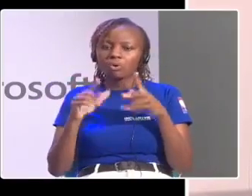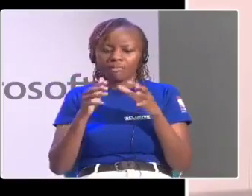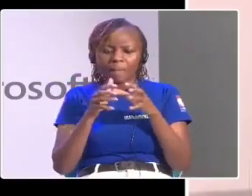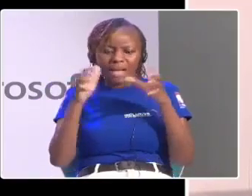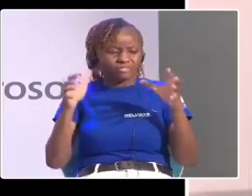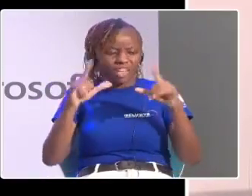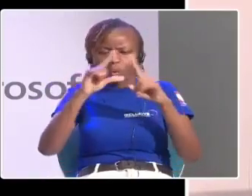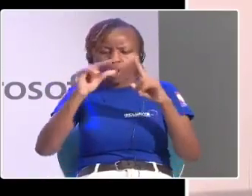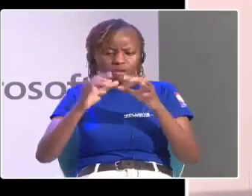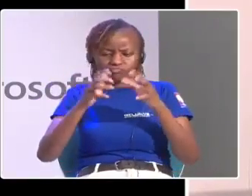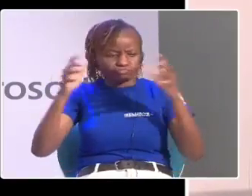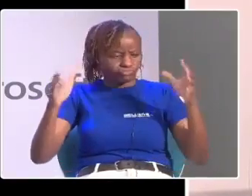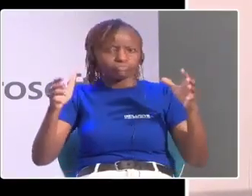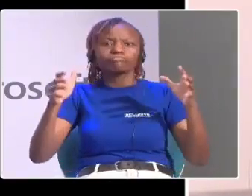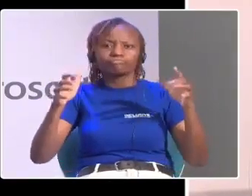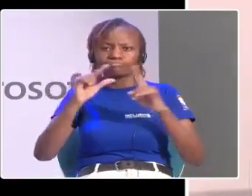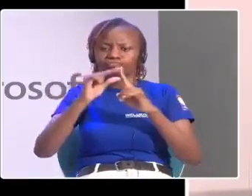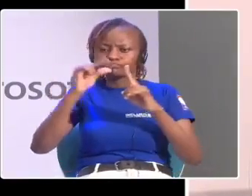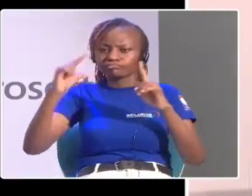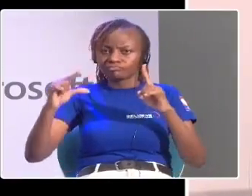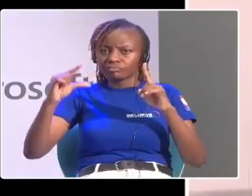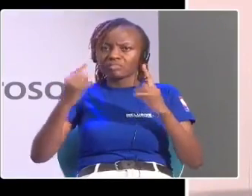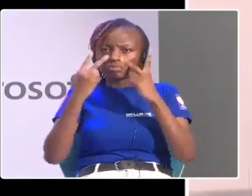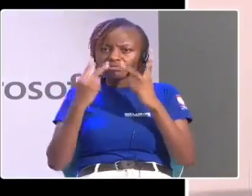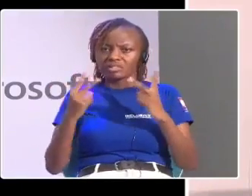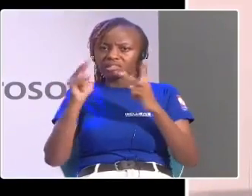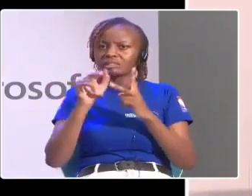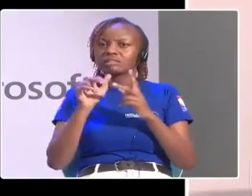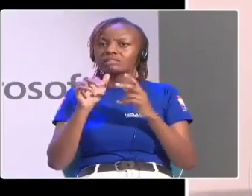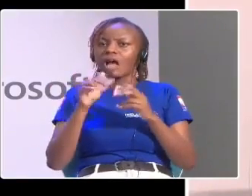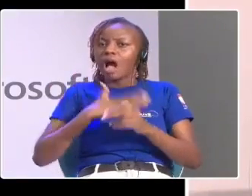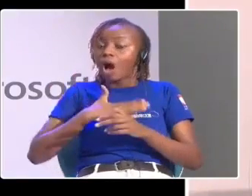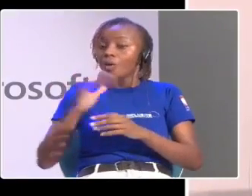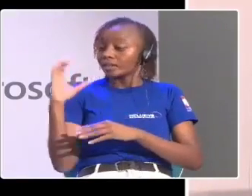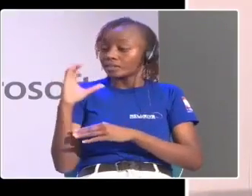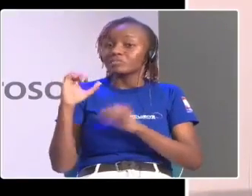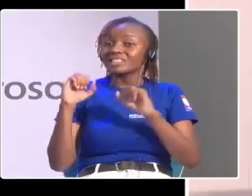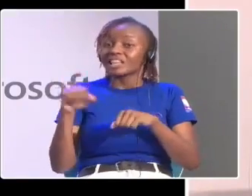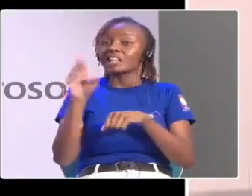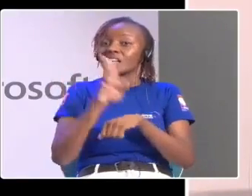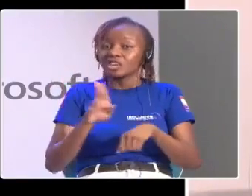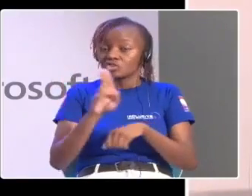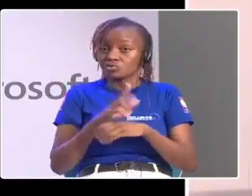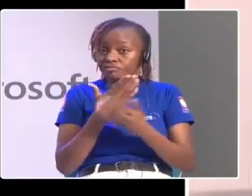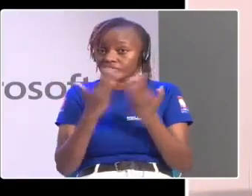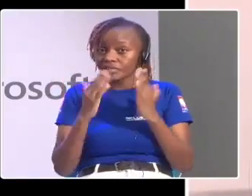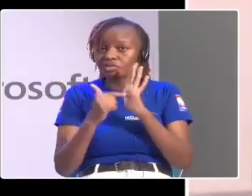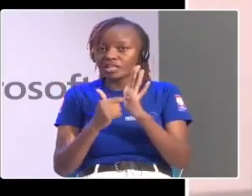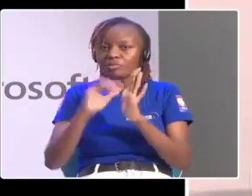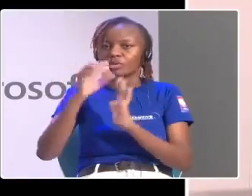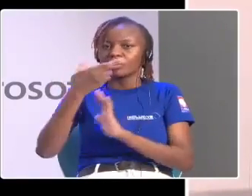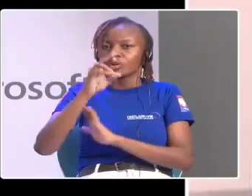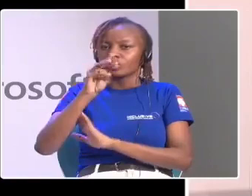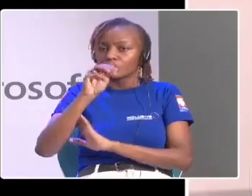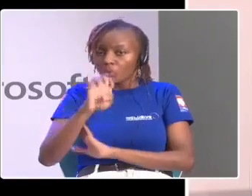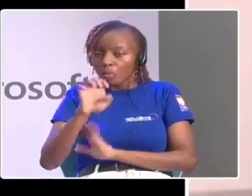and dictation, and the ways to enable our users to use our platforms, like Chromebooks, like Android, and many